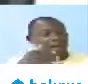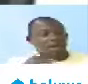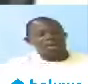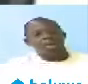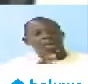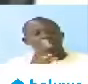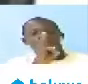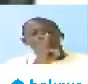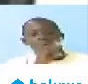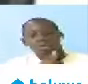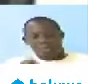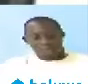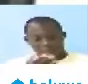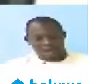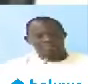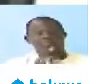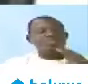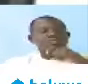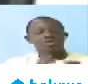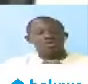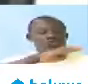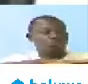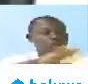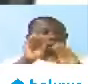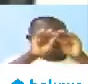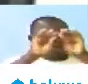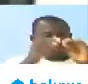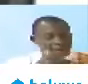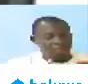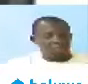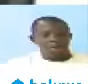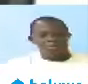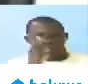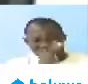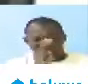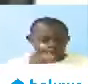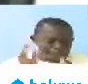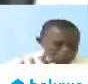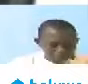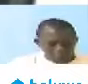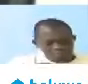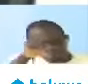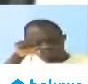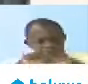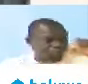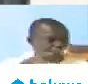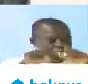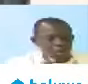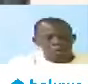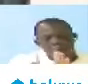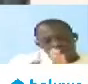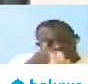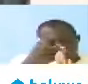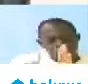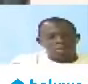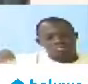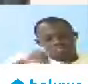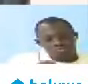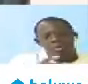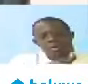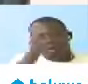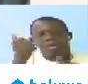those with school education can be able to tackle us and, you know, so take us along into certain things. So where did he take